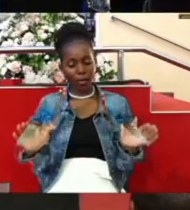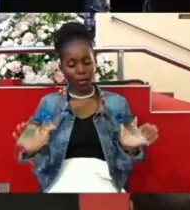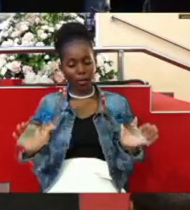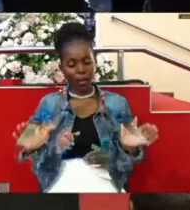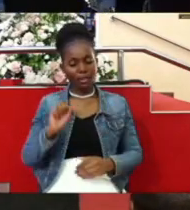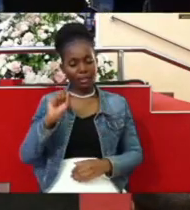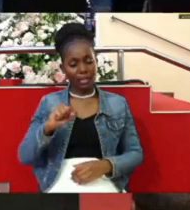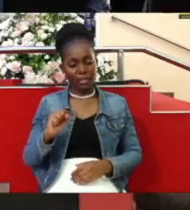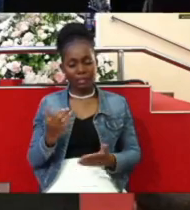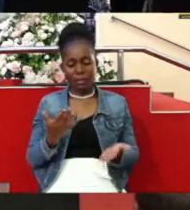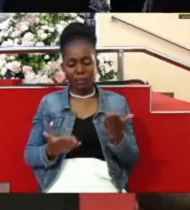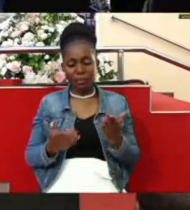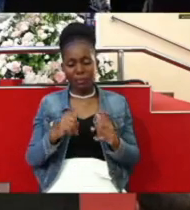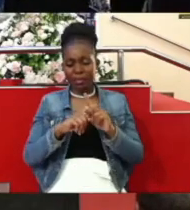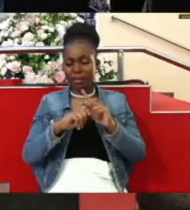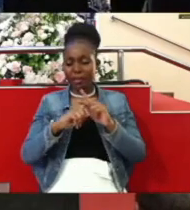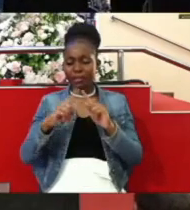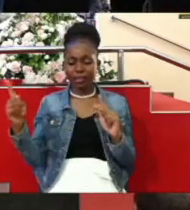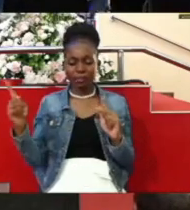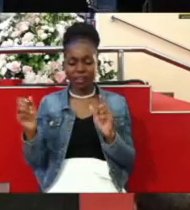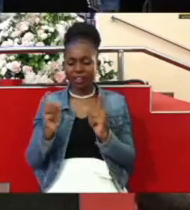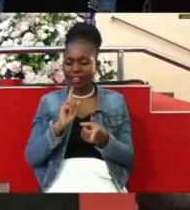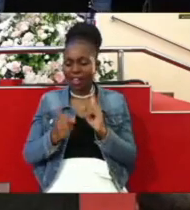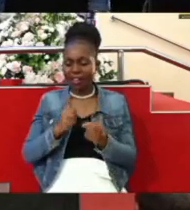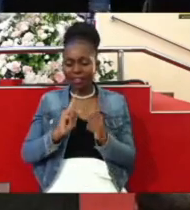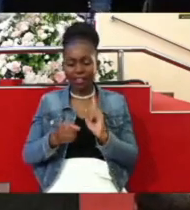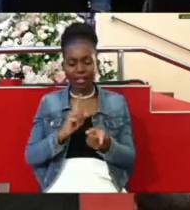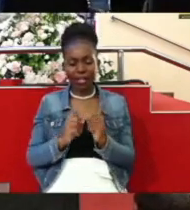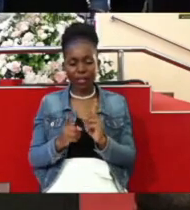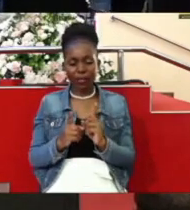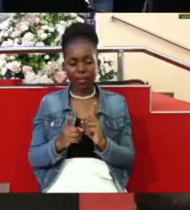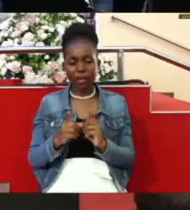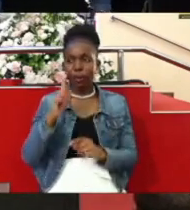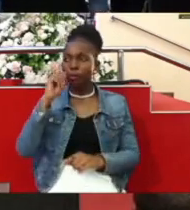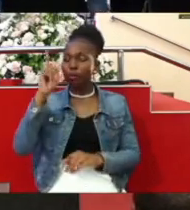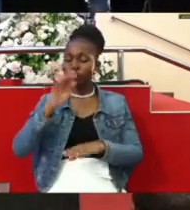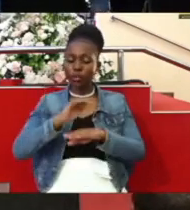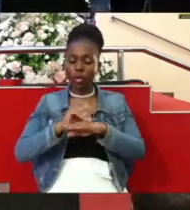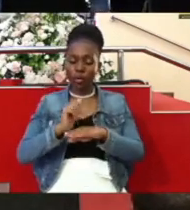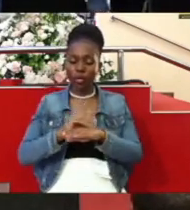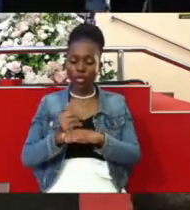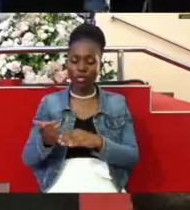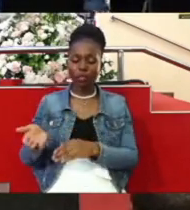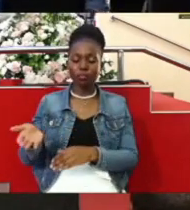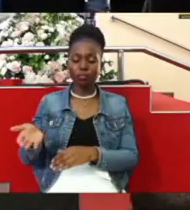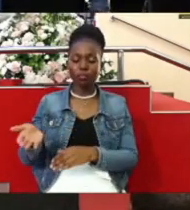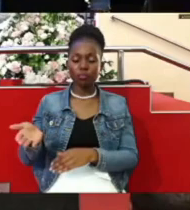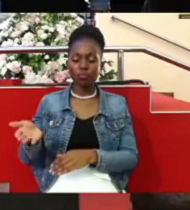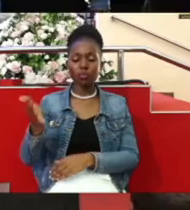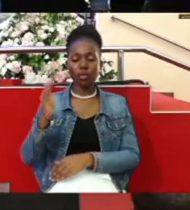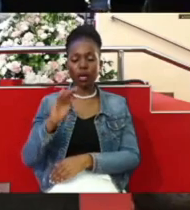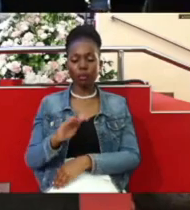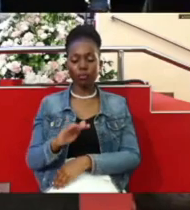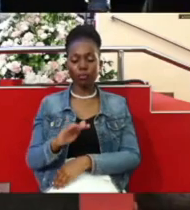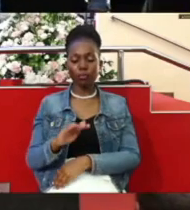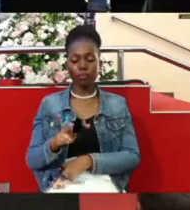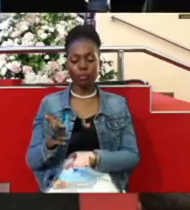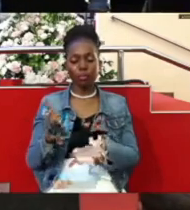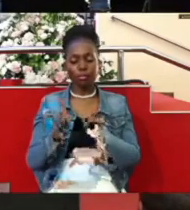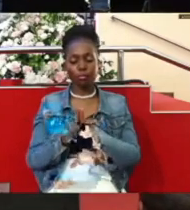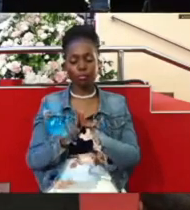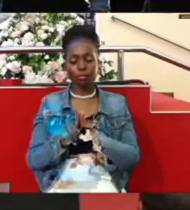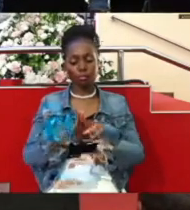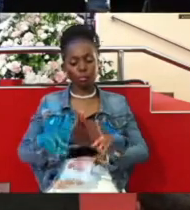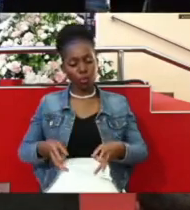running away. Pengine anaweza kuwa akitoroka. But you are calling them to come back. Lakini unamuita akarejea. In the same way that Hagar, you called